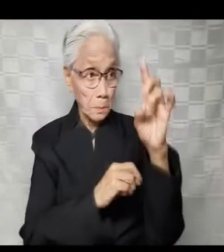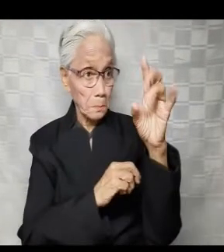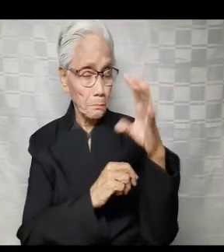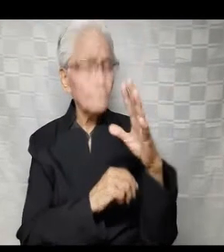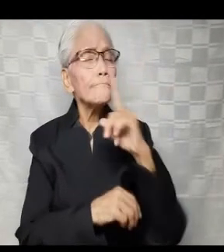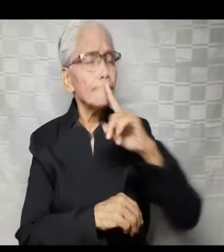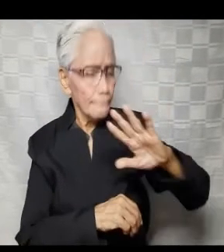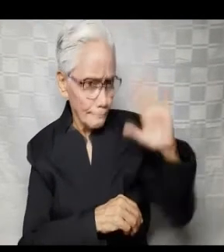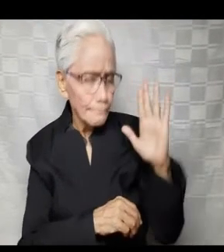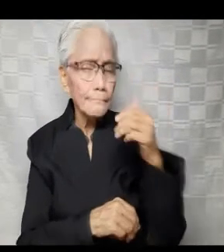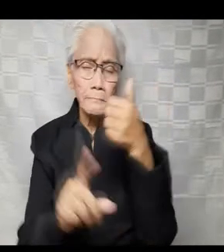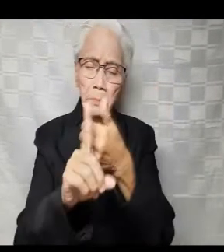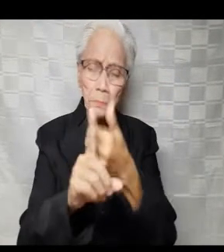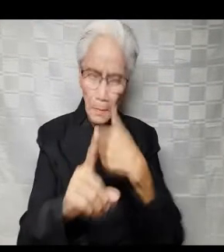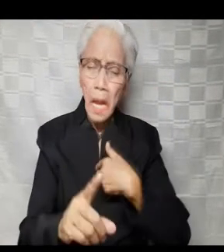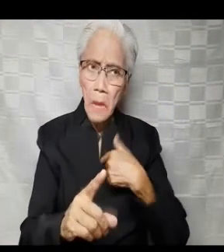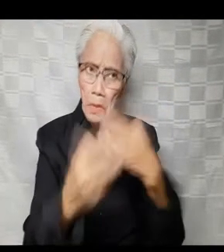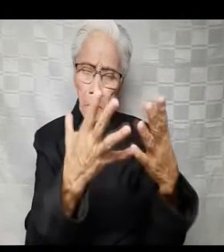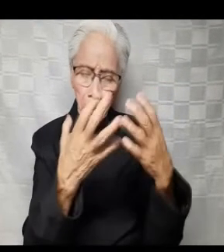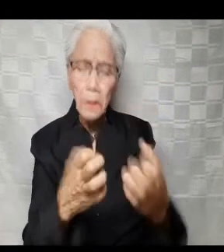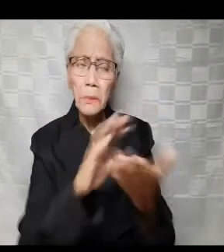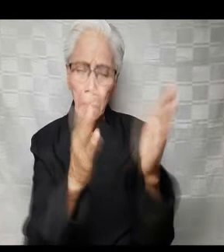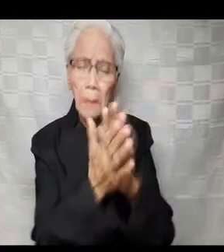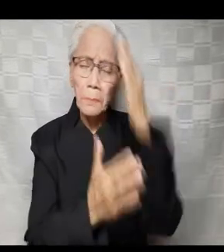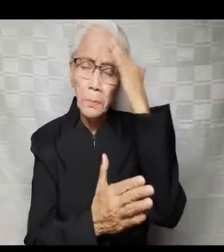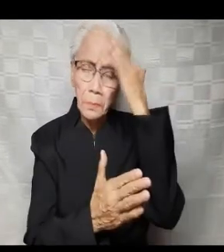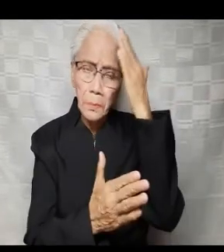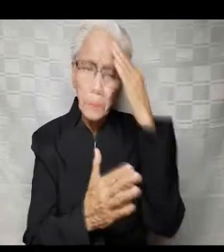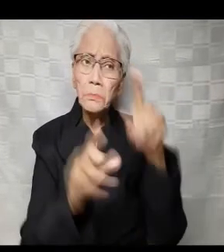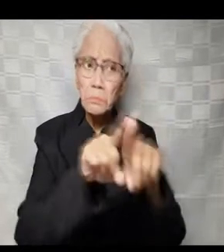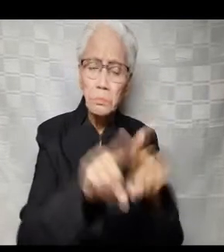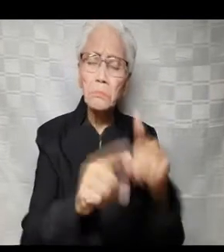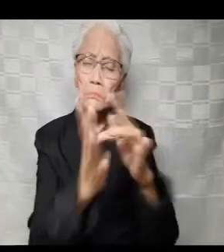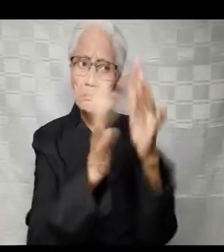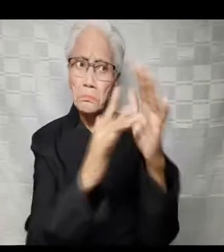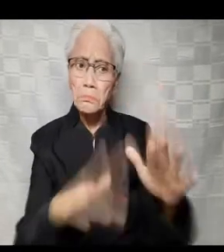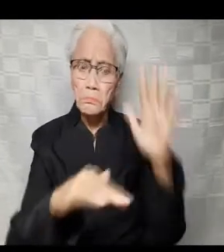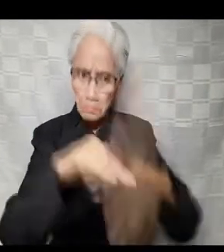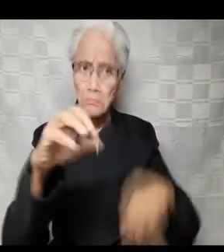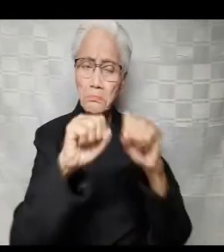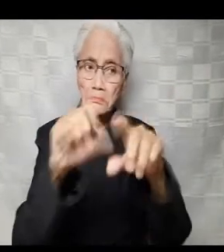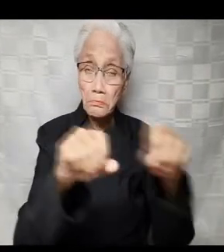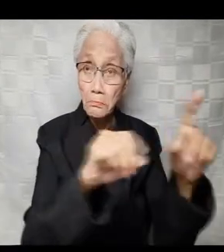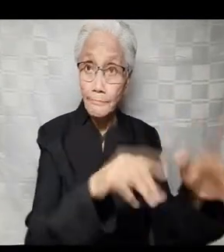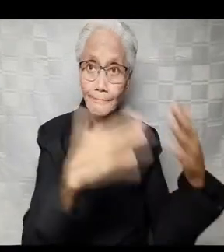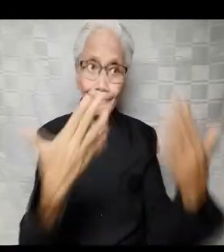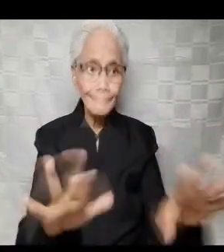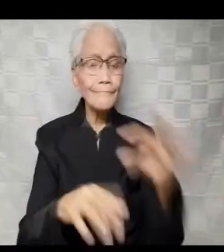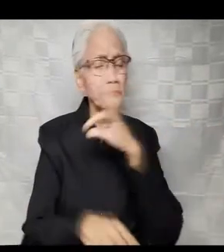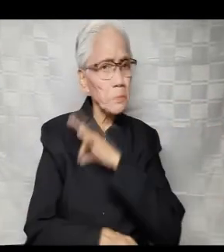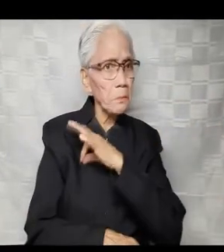17-year-old pledged to himself, "I would rather be known as a Christian than a merchant." He left the store and invested his